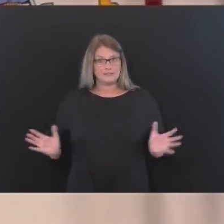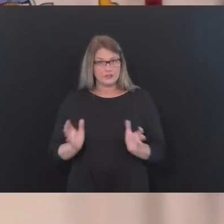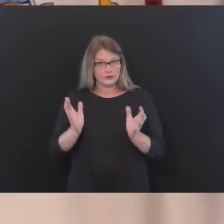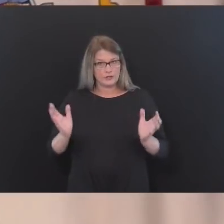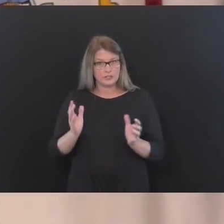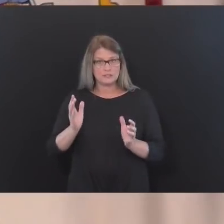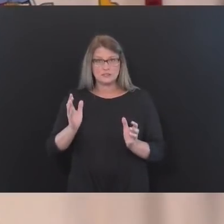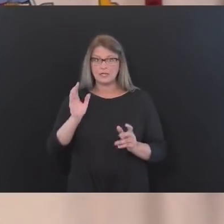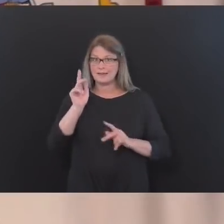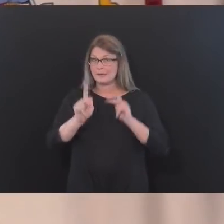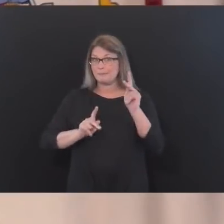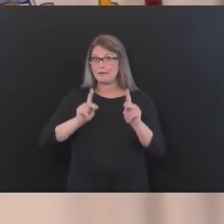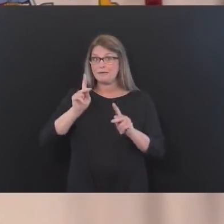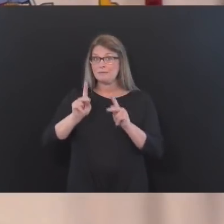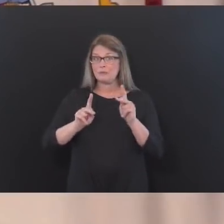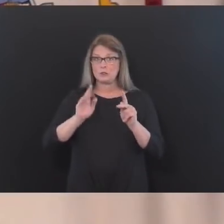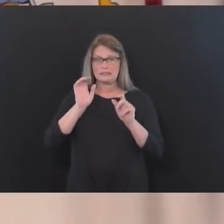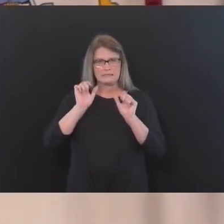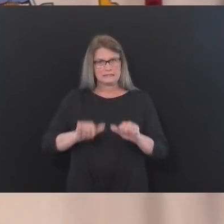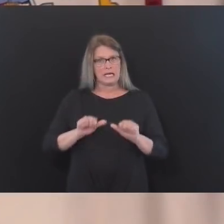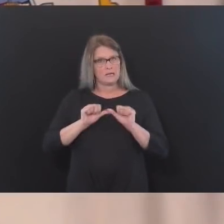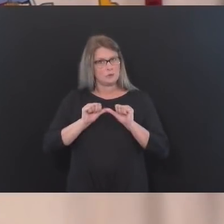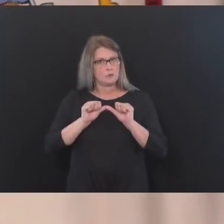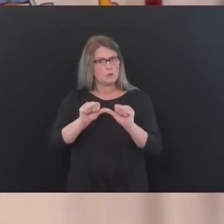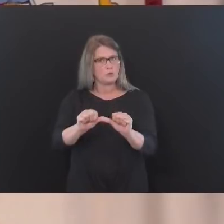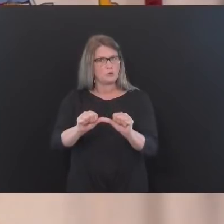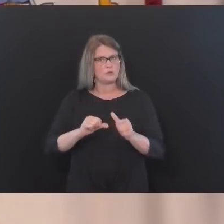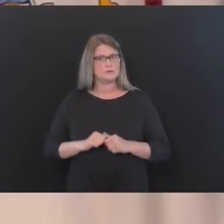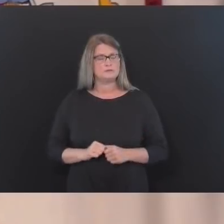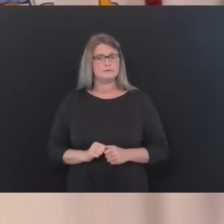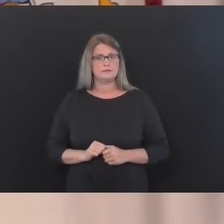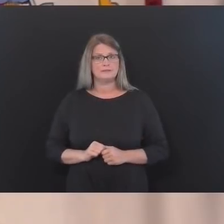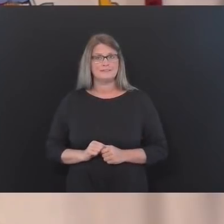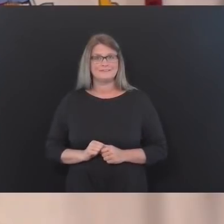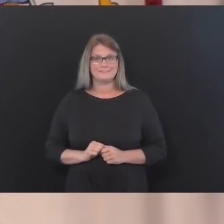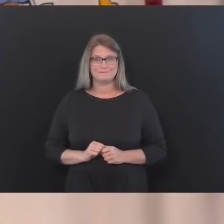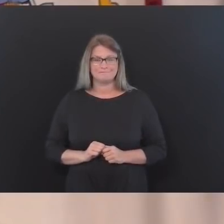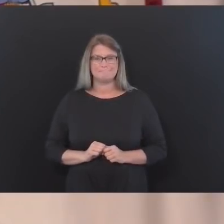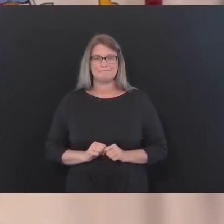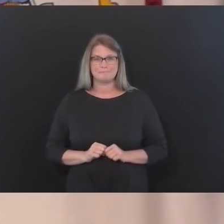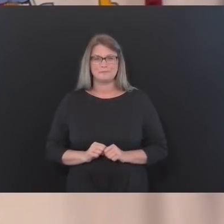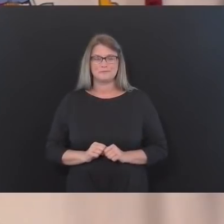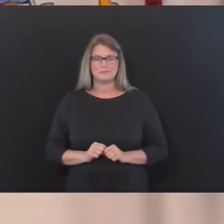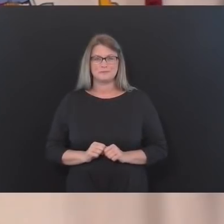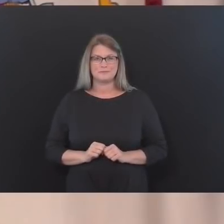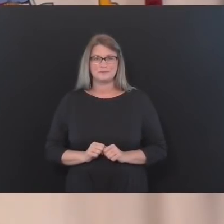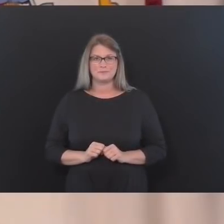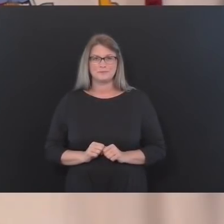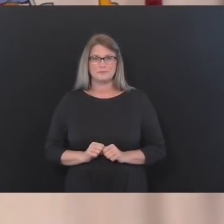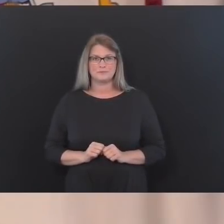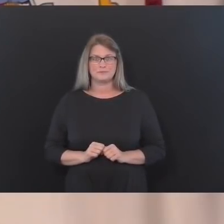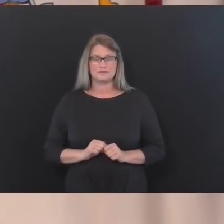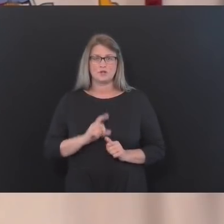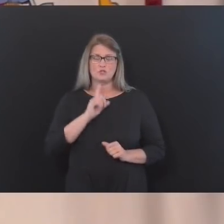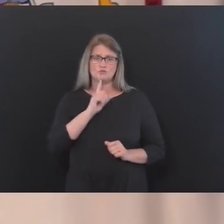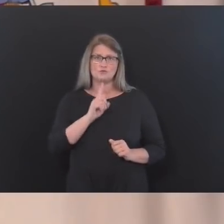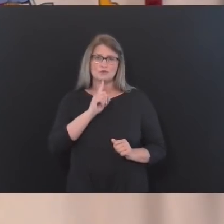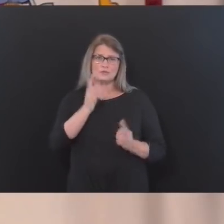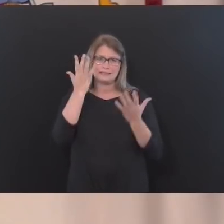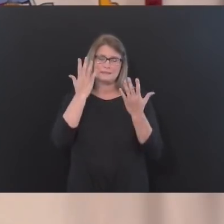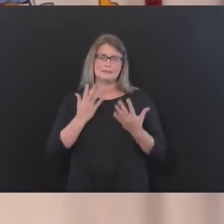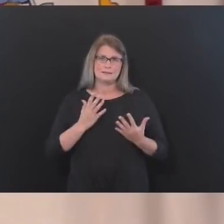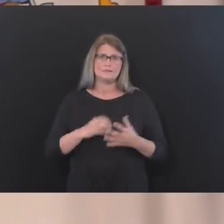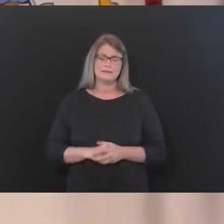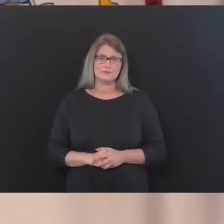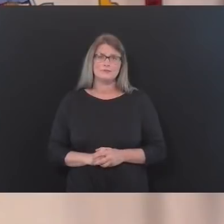to stay the course, because it's truly devastating.